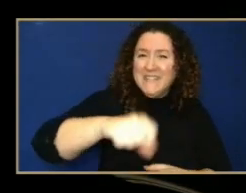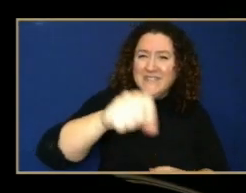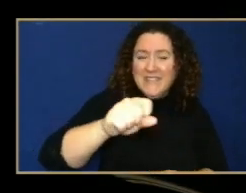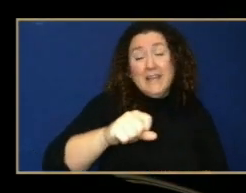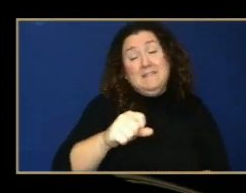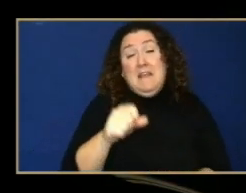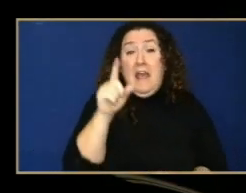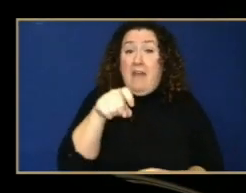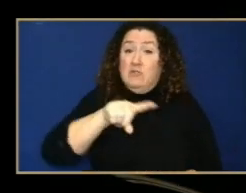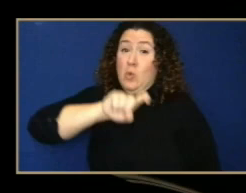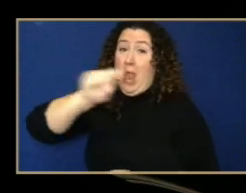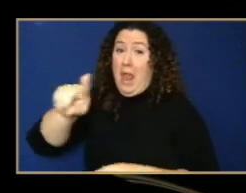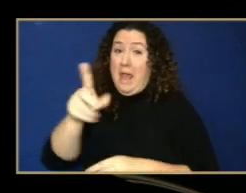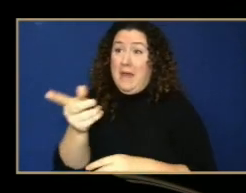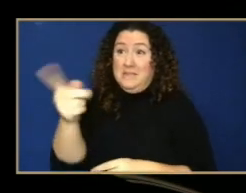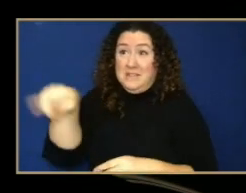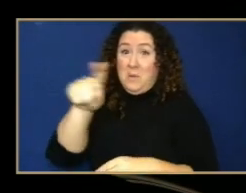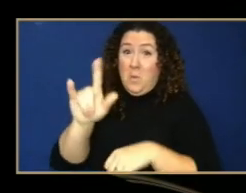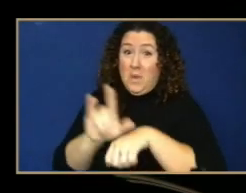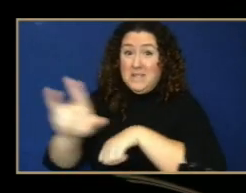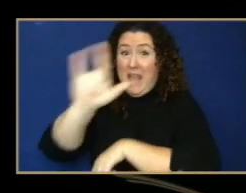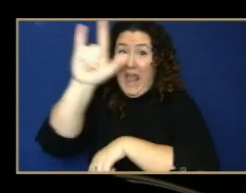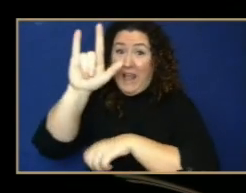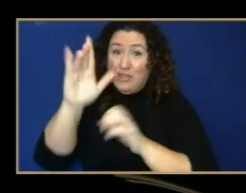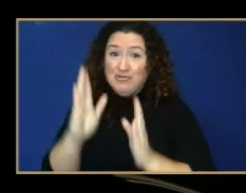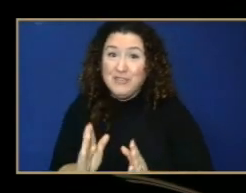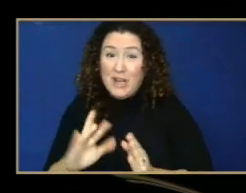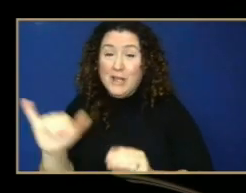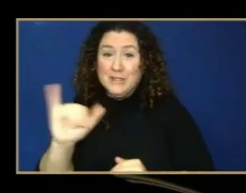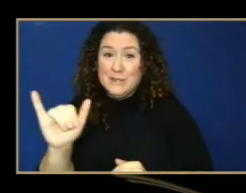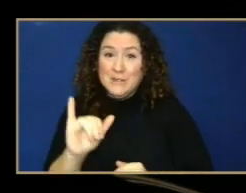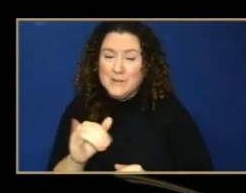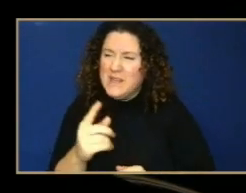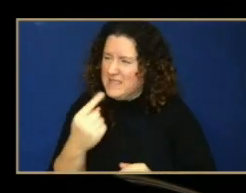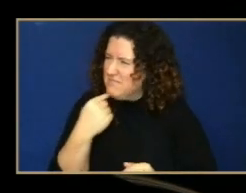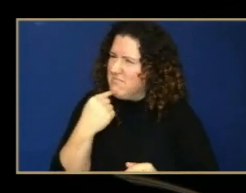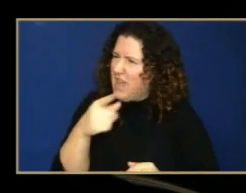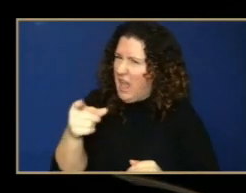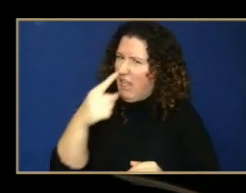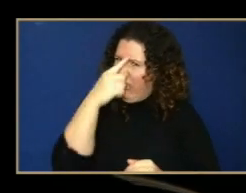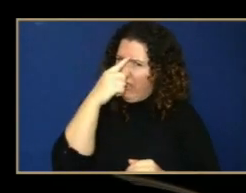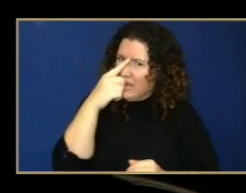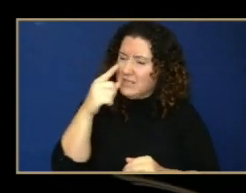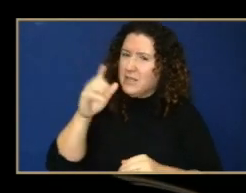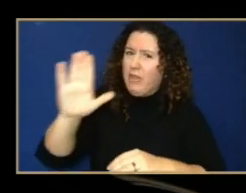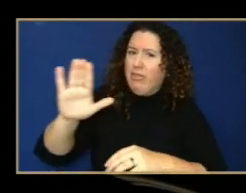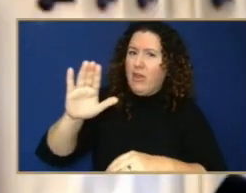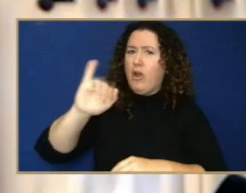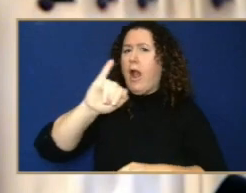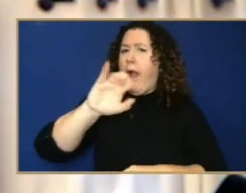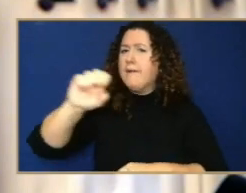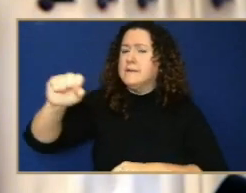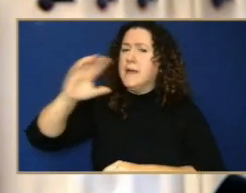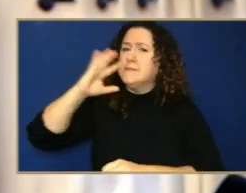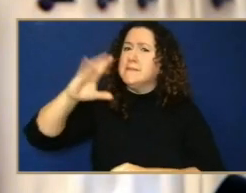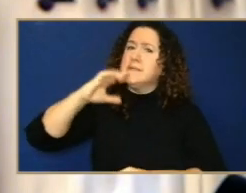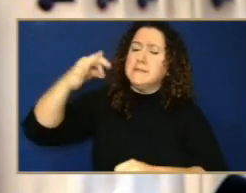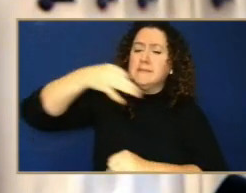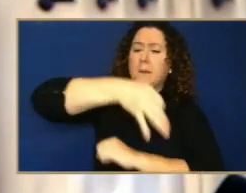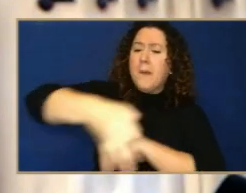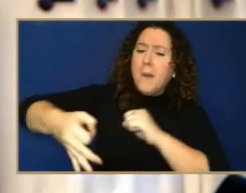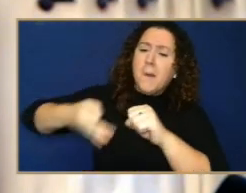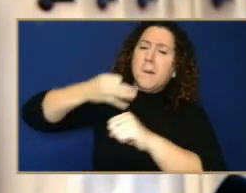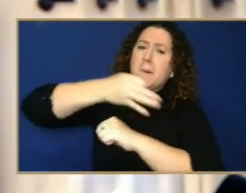uh, their orbit should pass in such a way that they would be able to see it. They have a great view of the sky